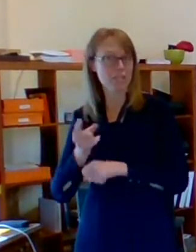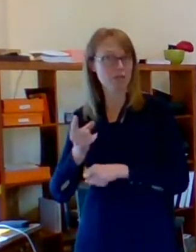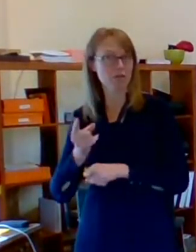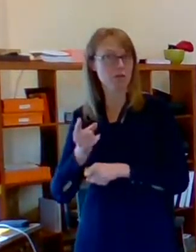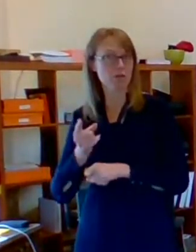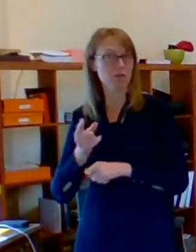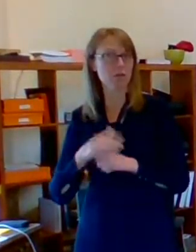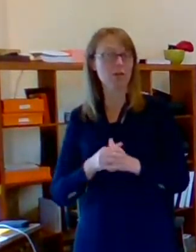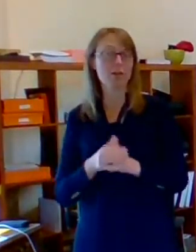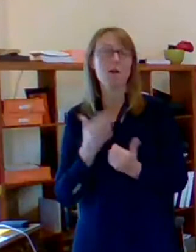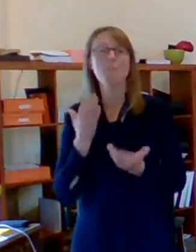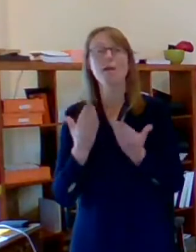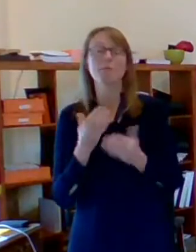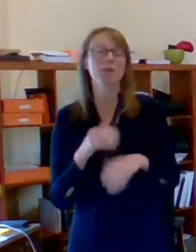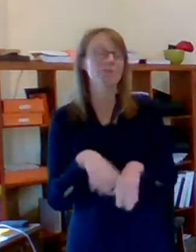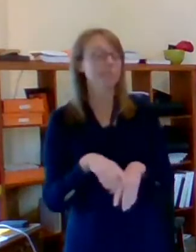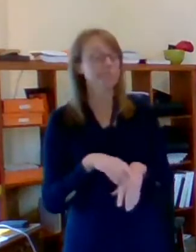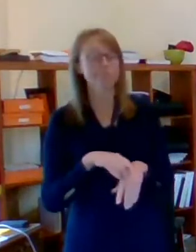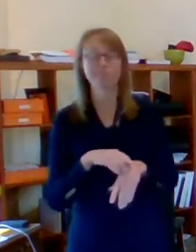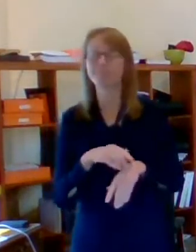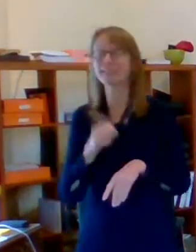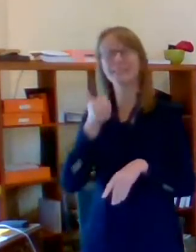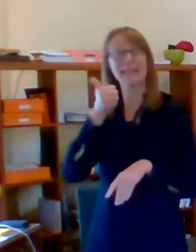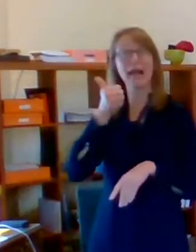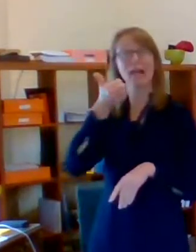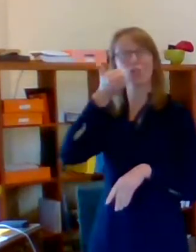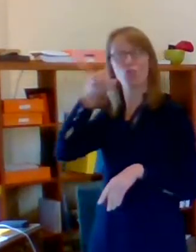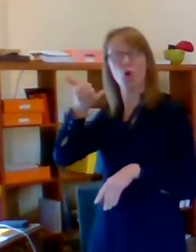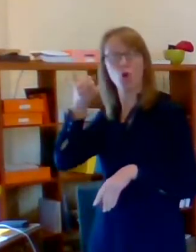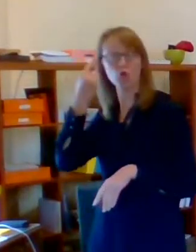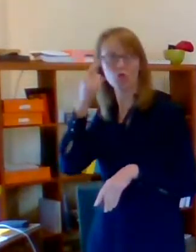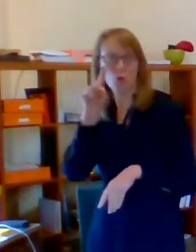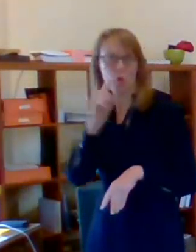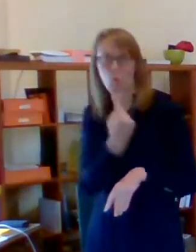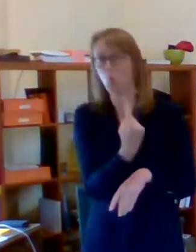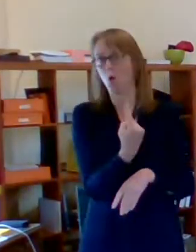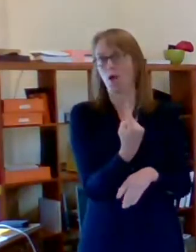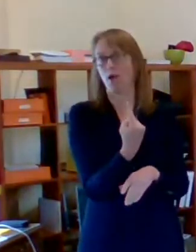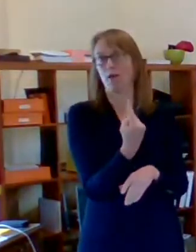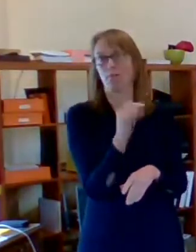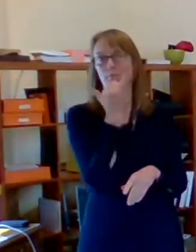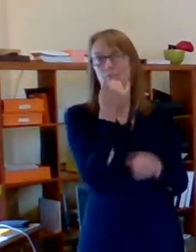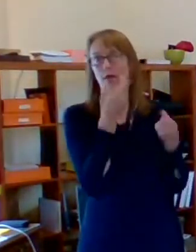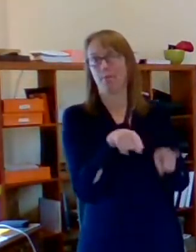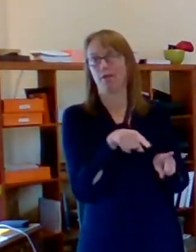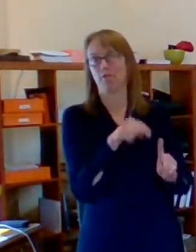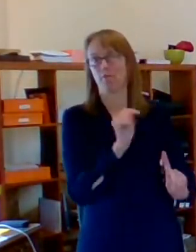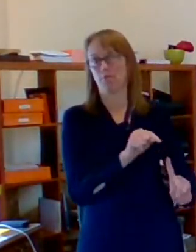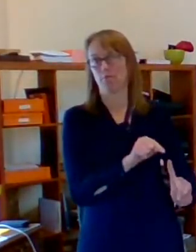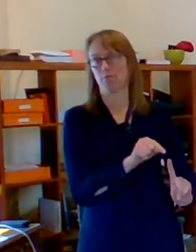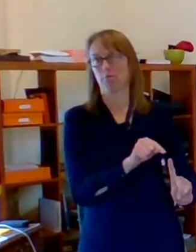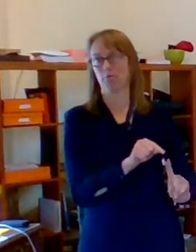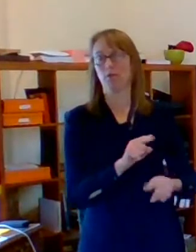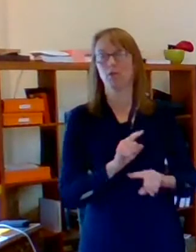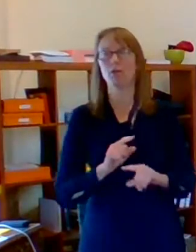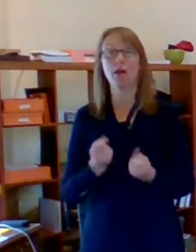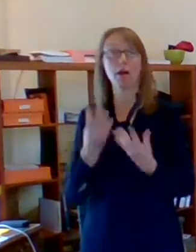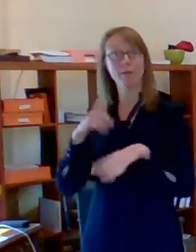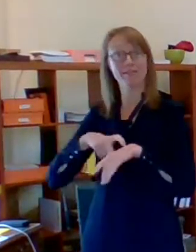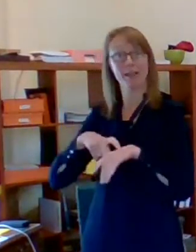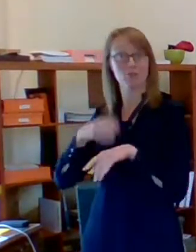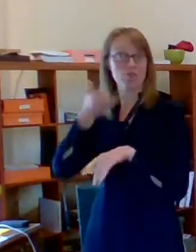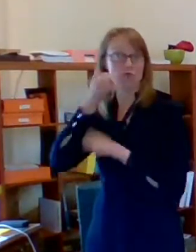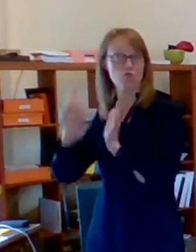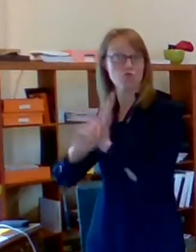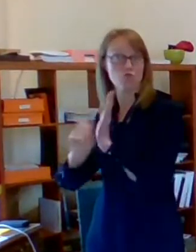you might have 10 calls for the same incident, and so, but the number of times that the phone rings is over 700,000